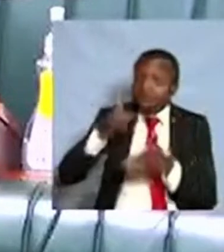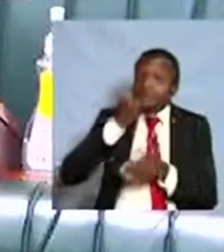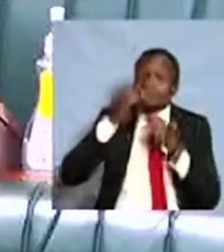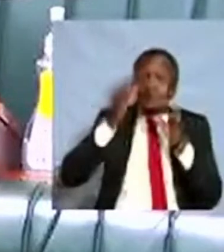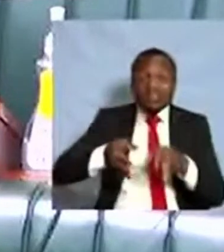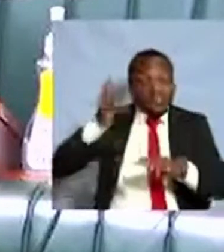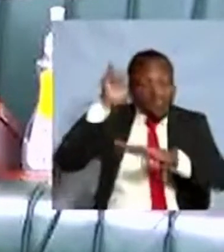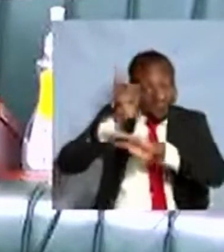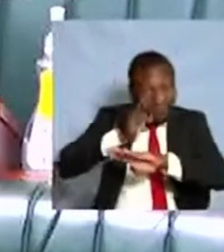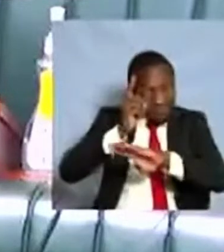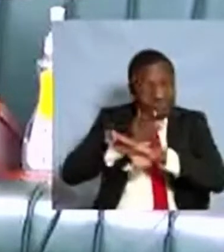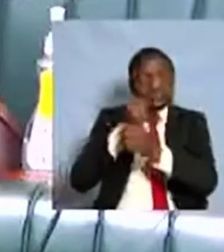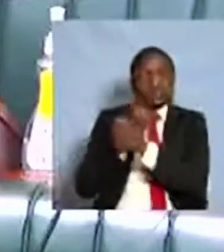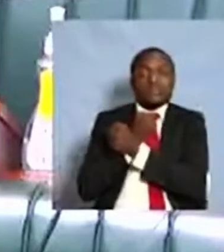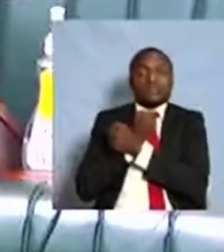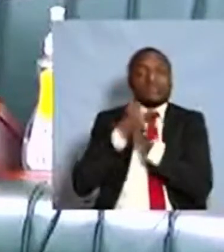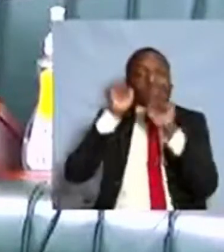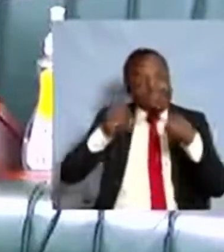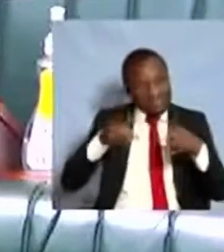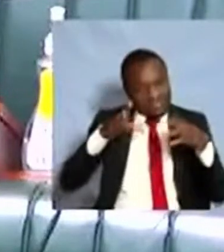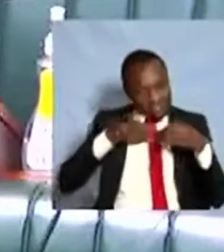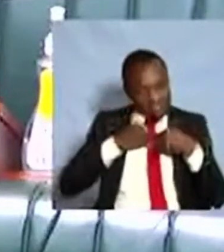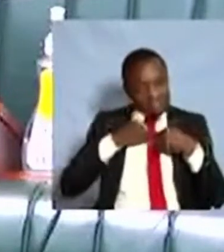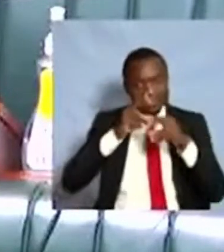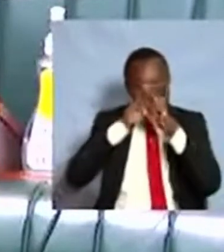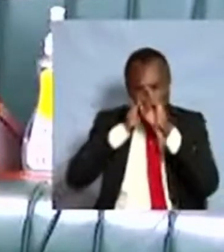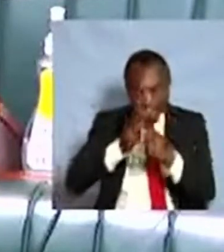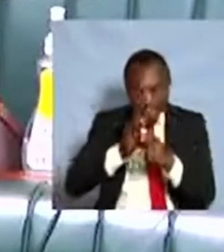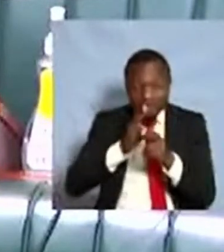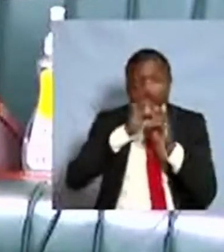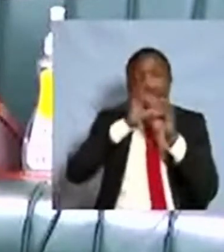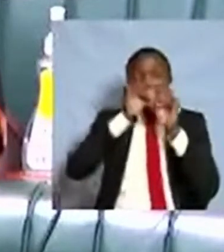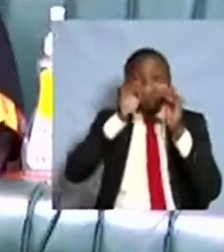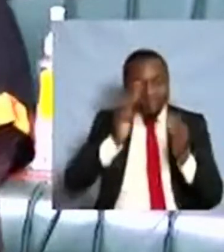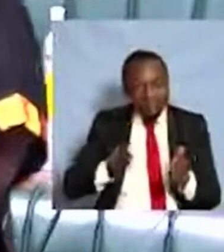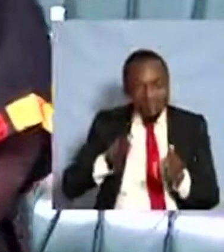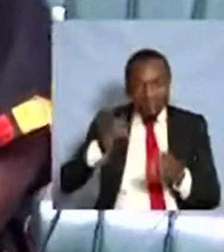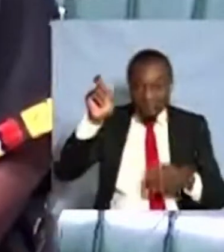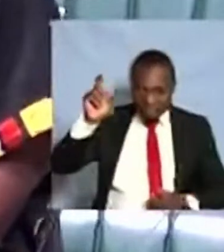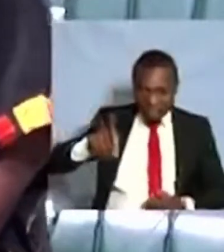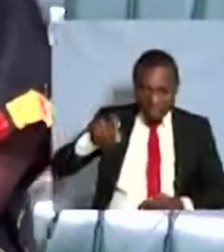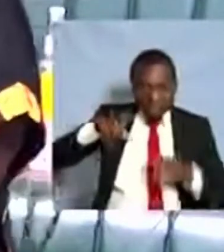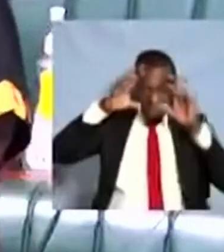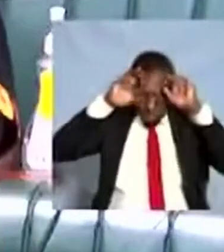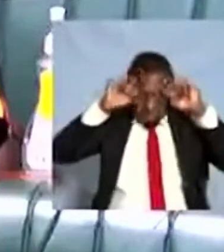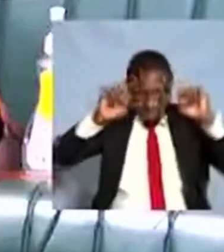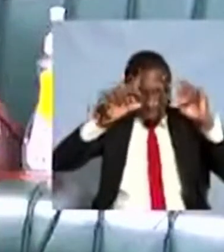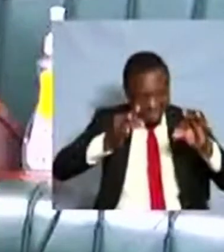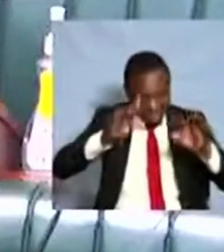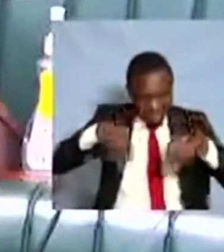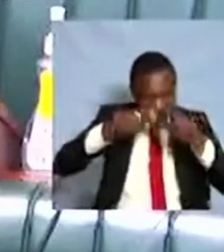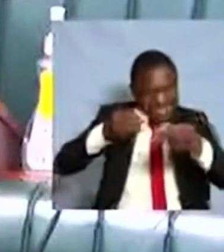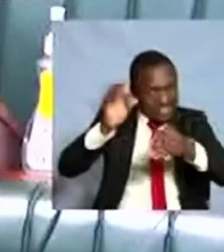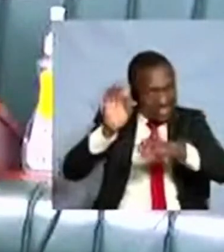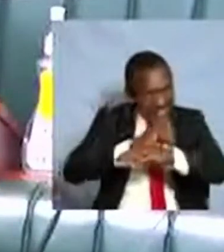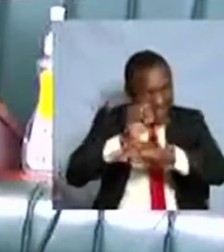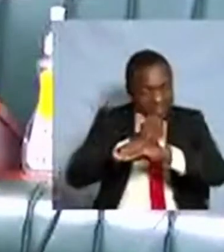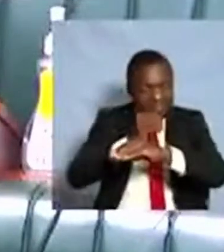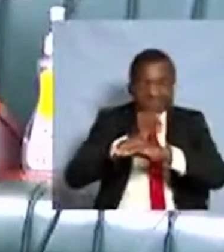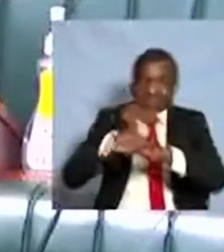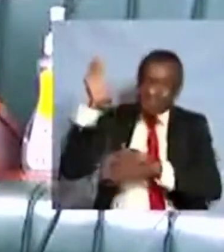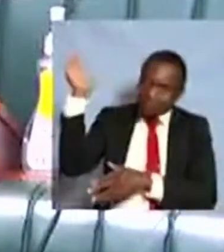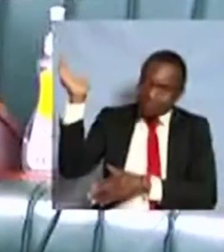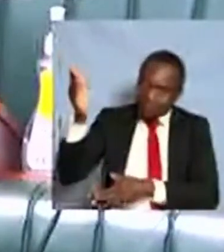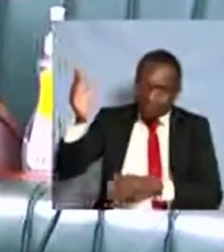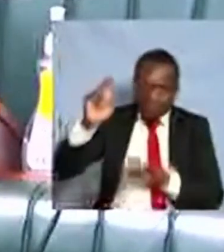rebuked in love like this, I'll accept. Mr. Speaker, we need the president, when he's given a chance to address the nation,